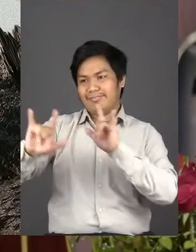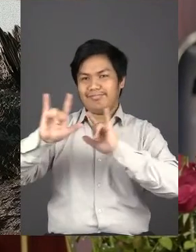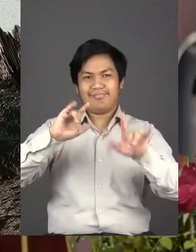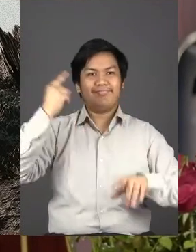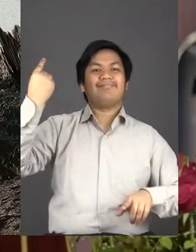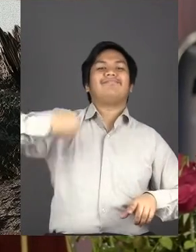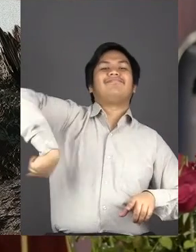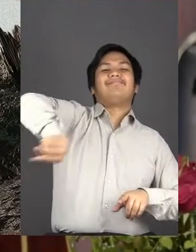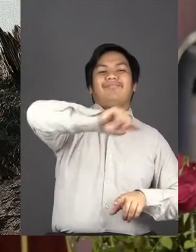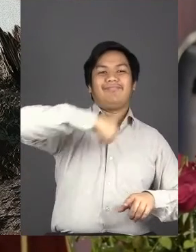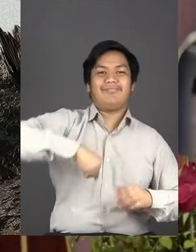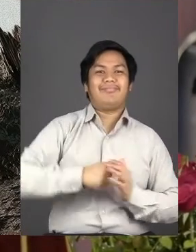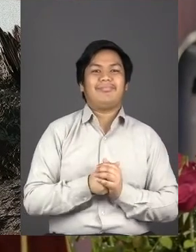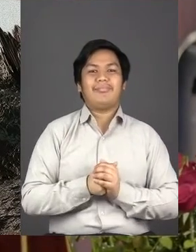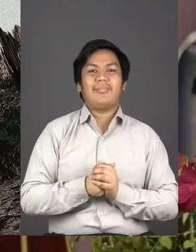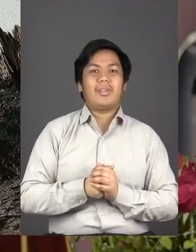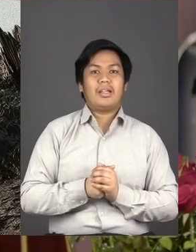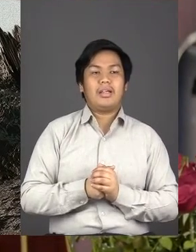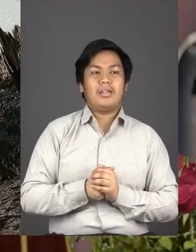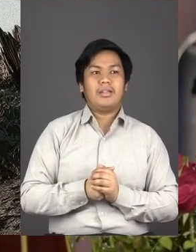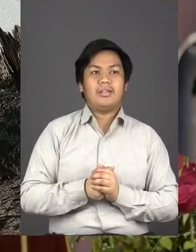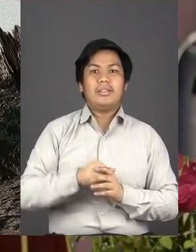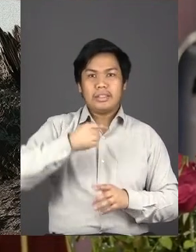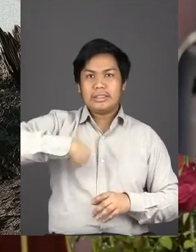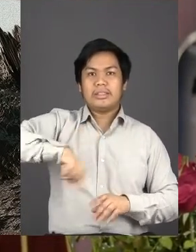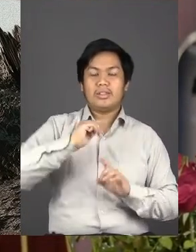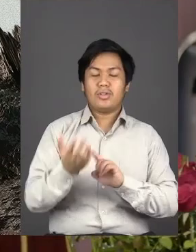Yung po ang ibig sabihin na instead expose them.